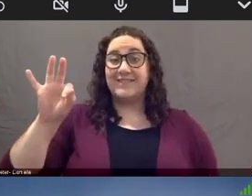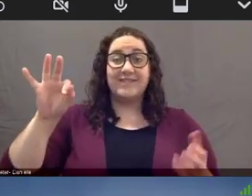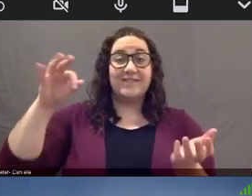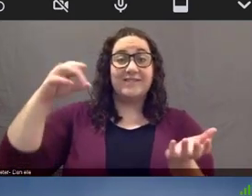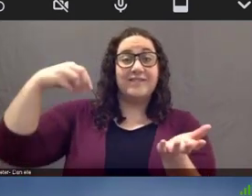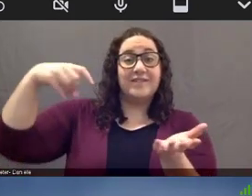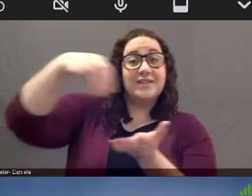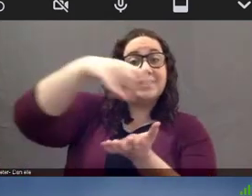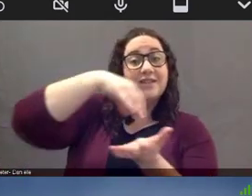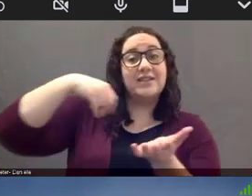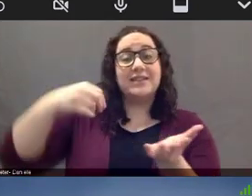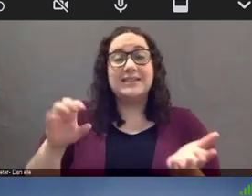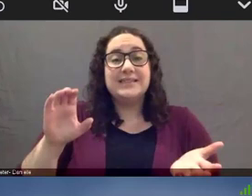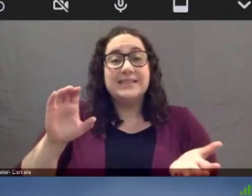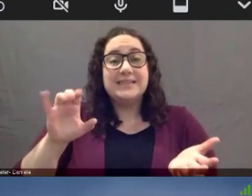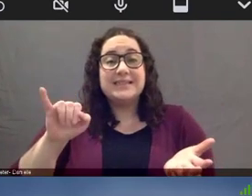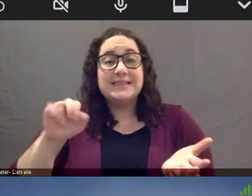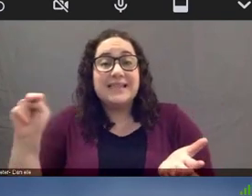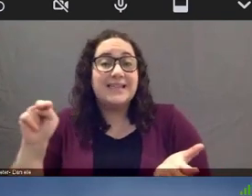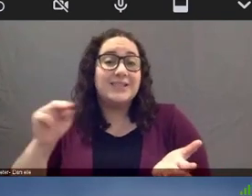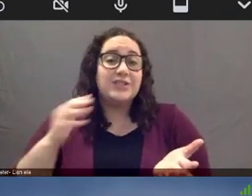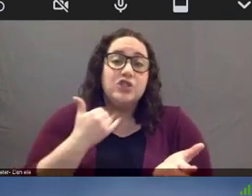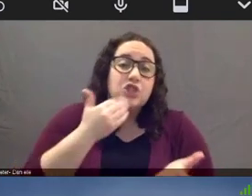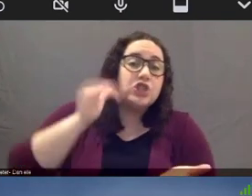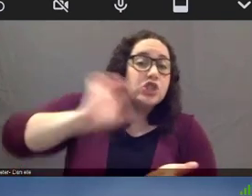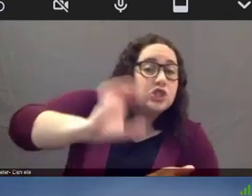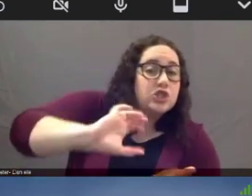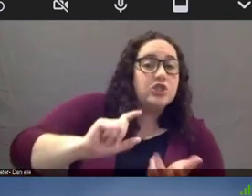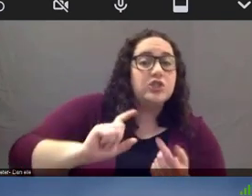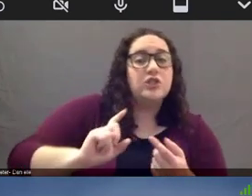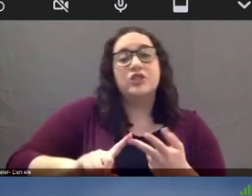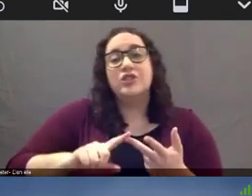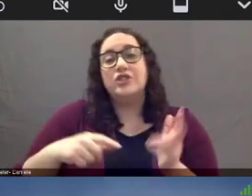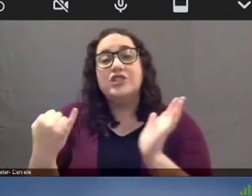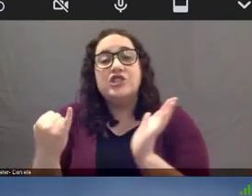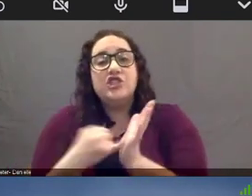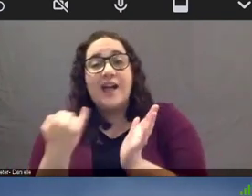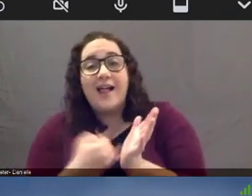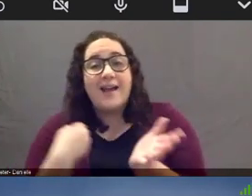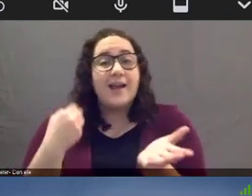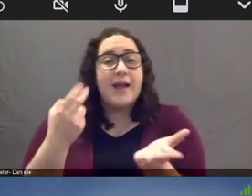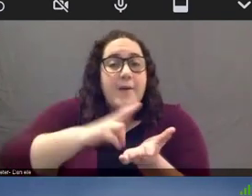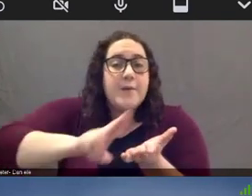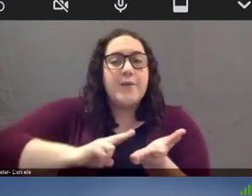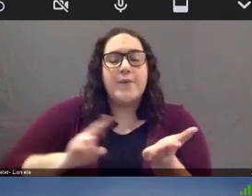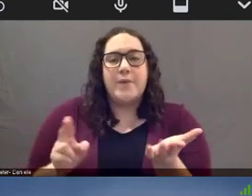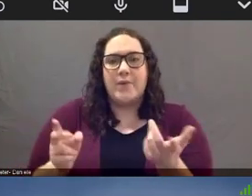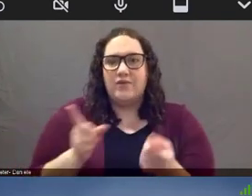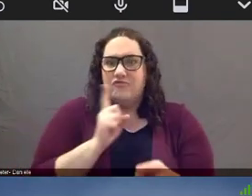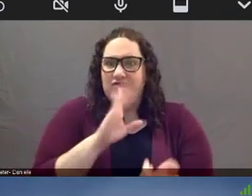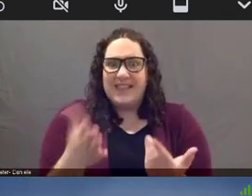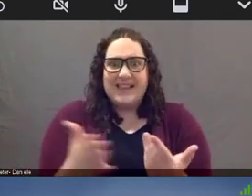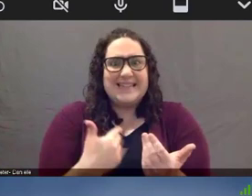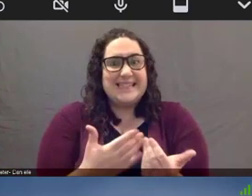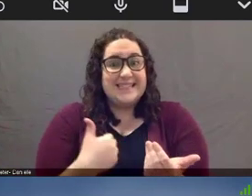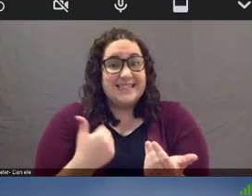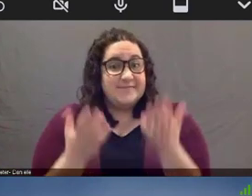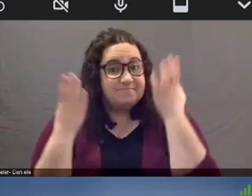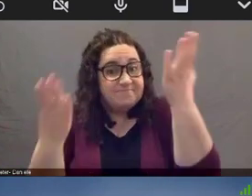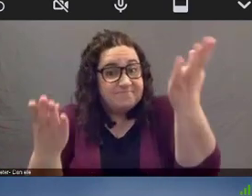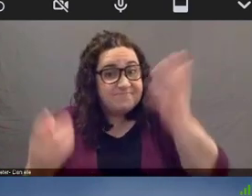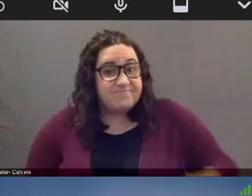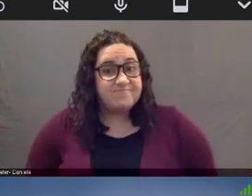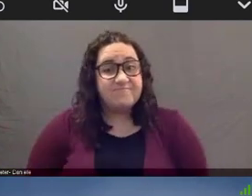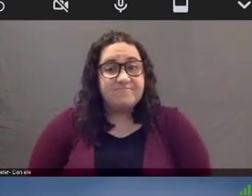cinnamon or jam. Very good. So if you're looking to make something that's pretty easy and delicious, I would recommend